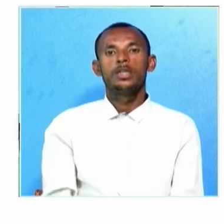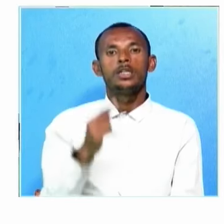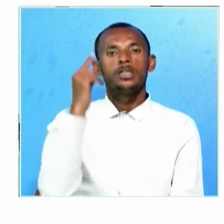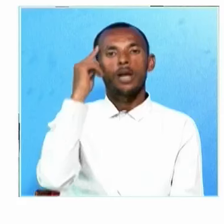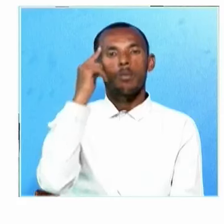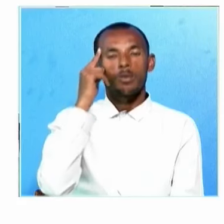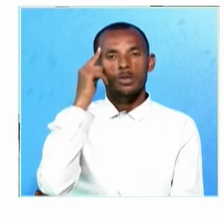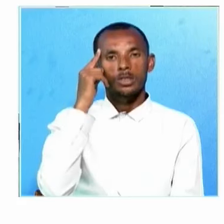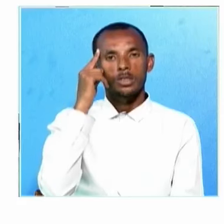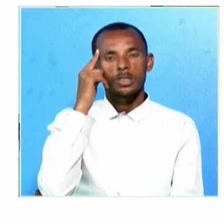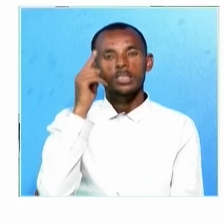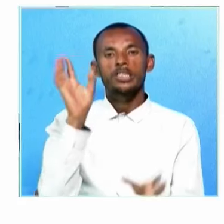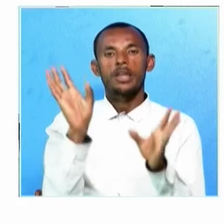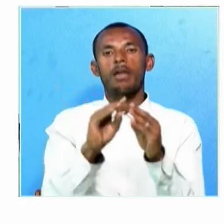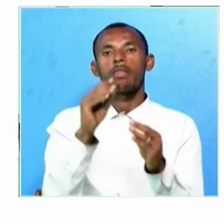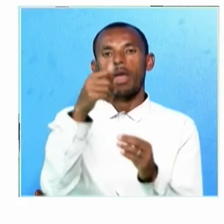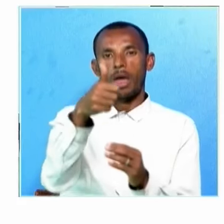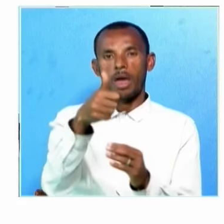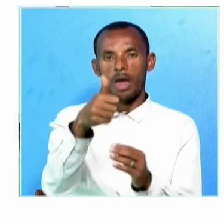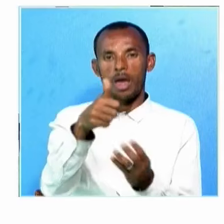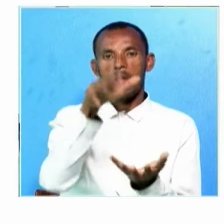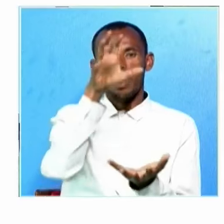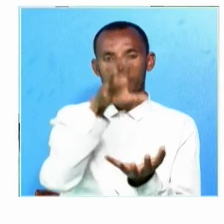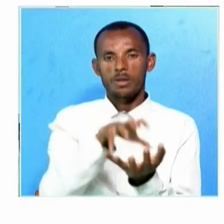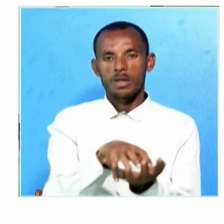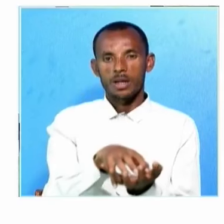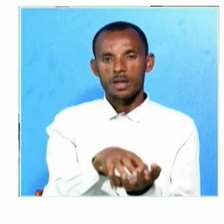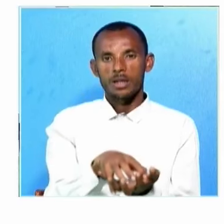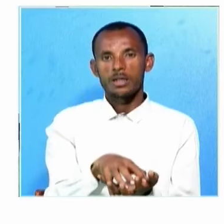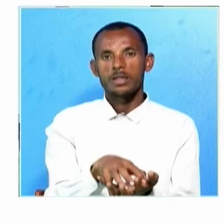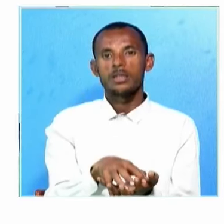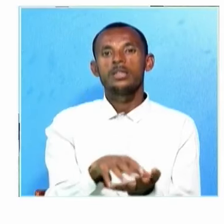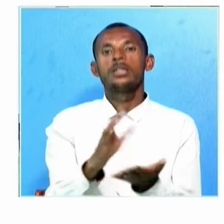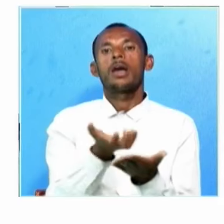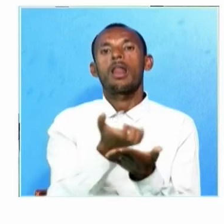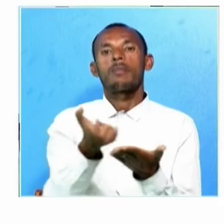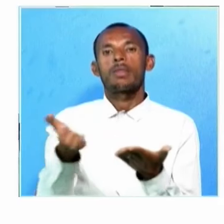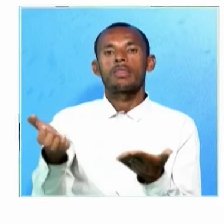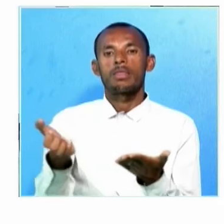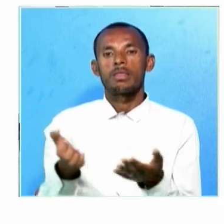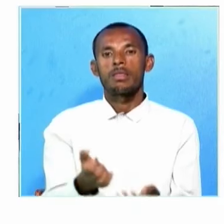Suppose set A contains the elements